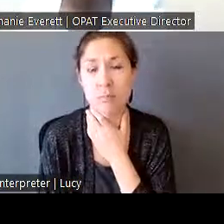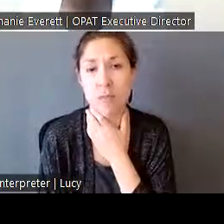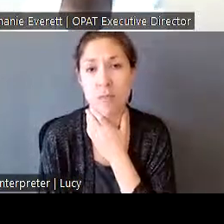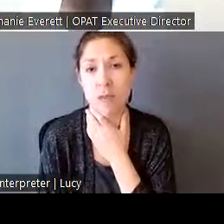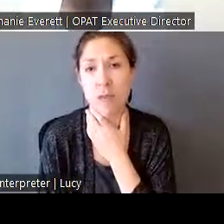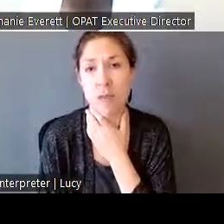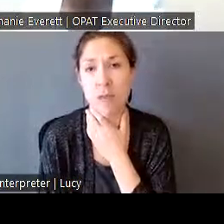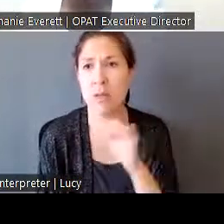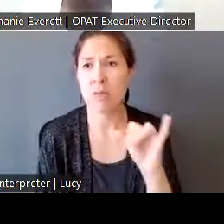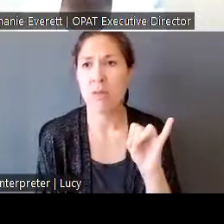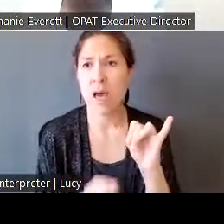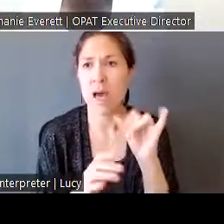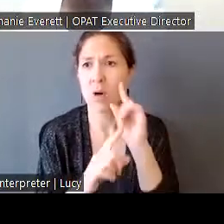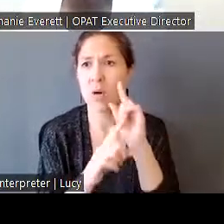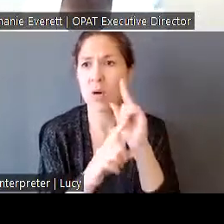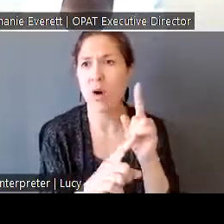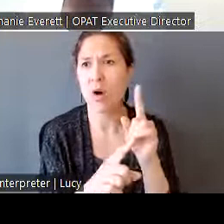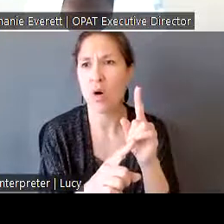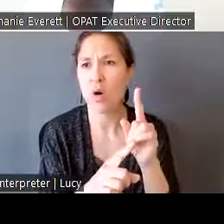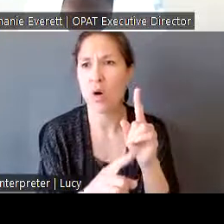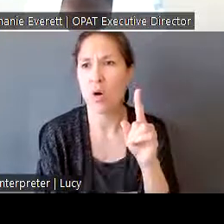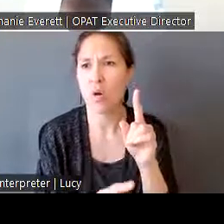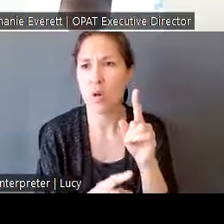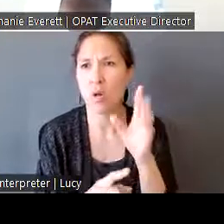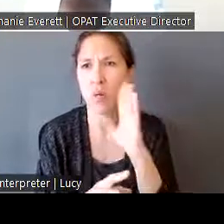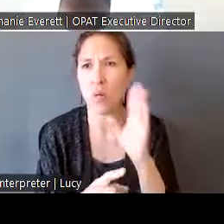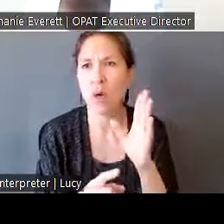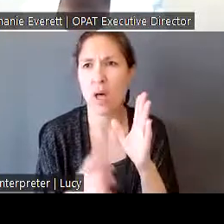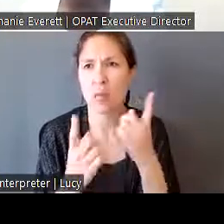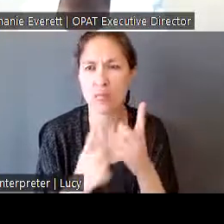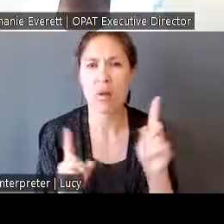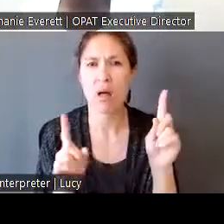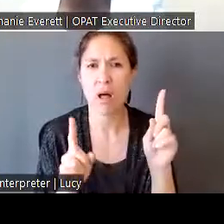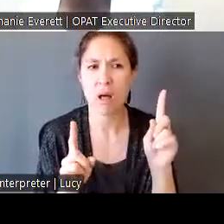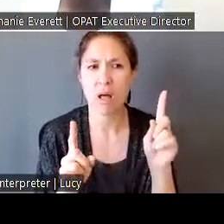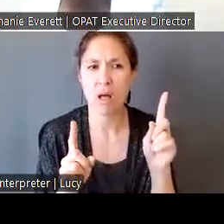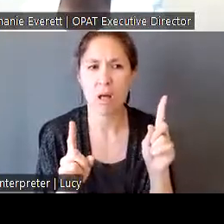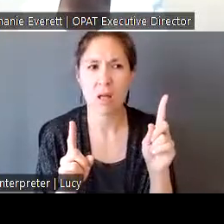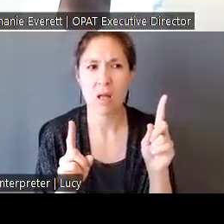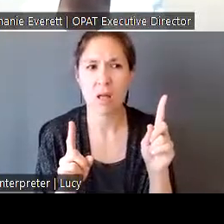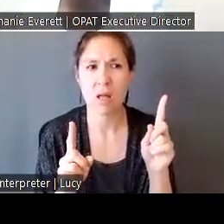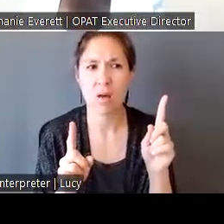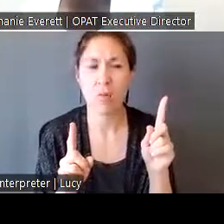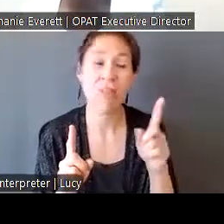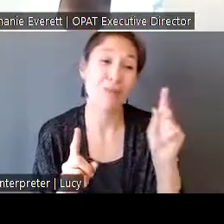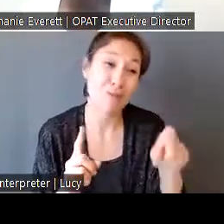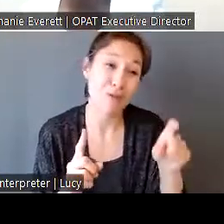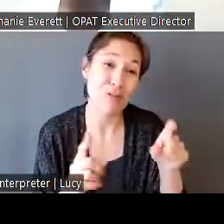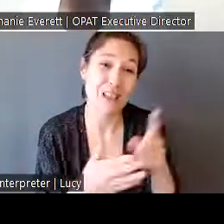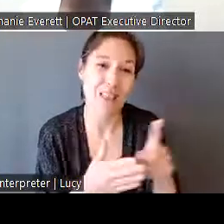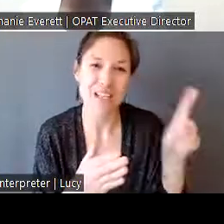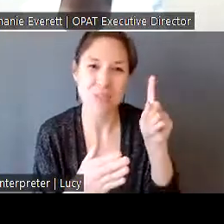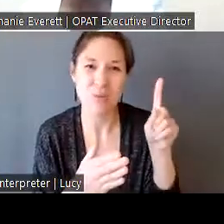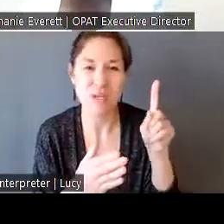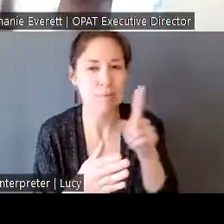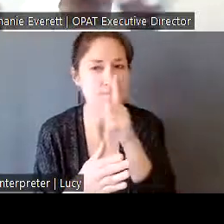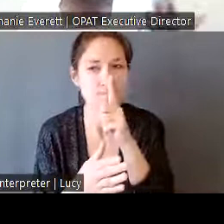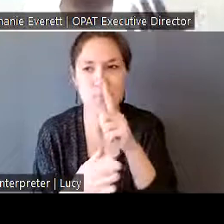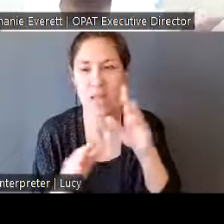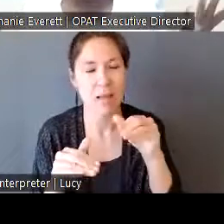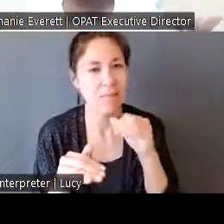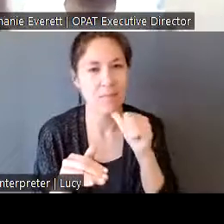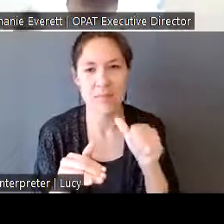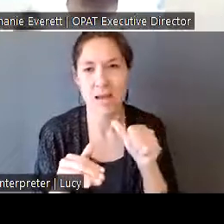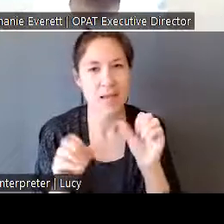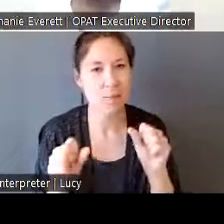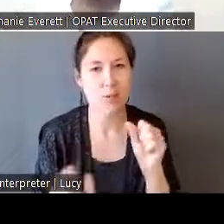last Wednesday, like a week ago, tomorrow, they were not going to meet that goal. And I think they're one of the biggest